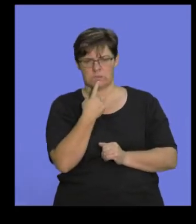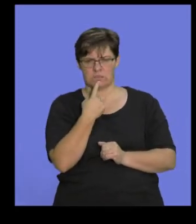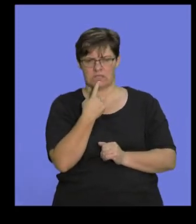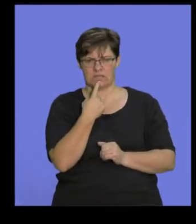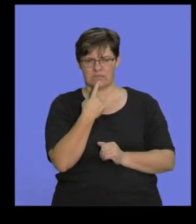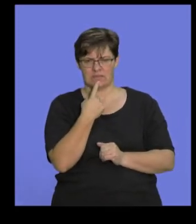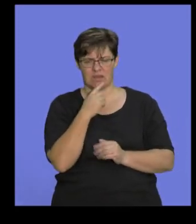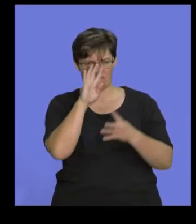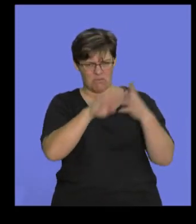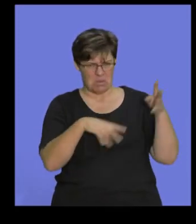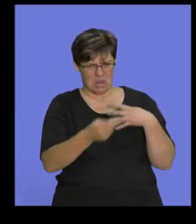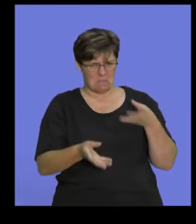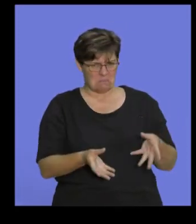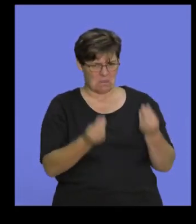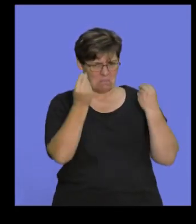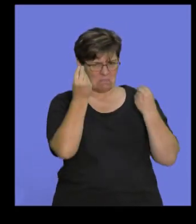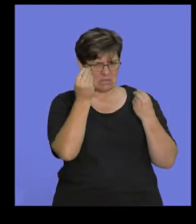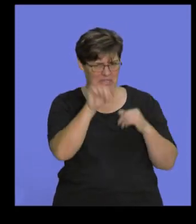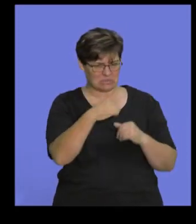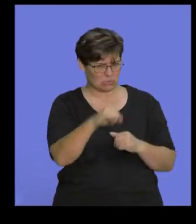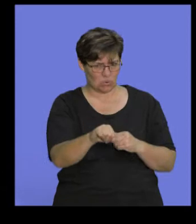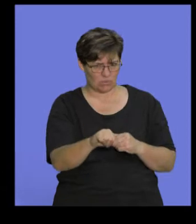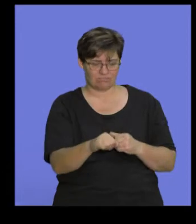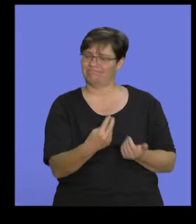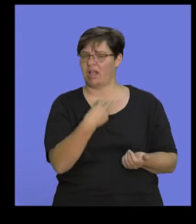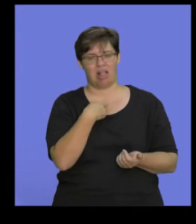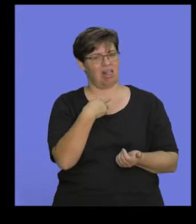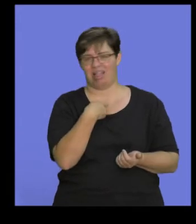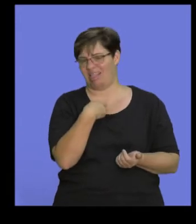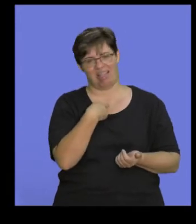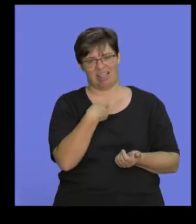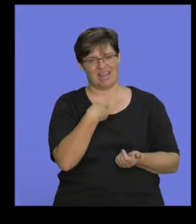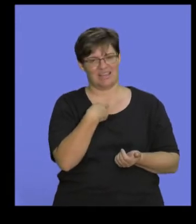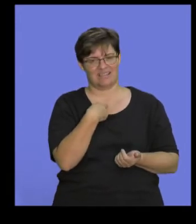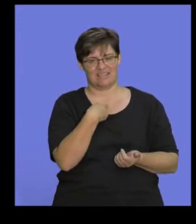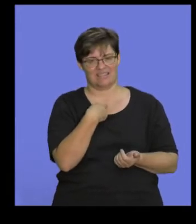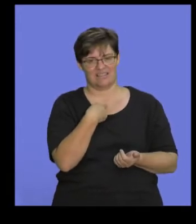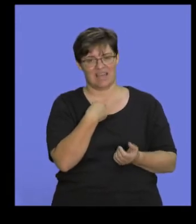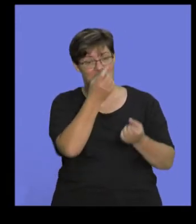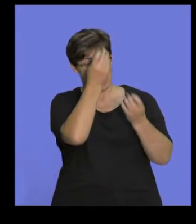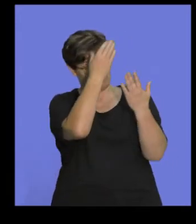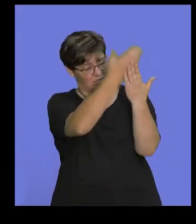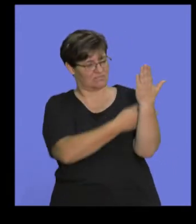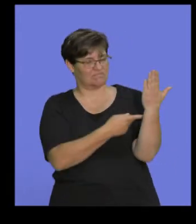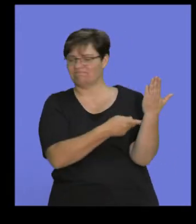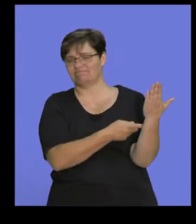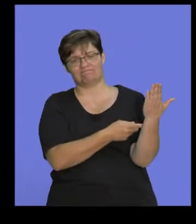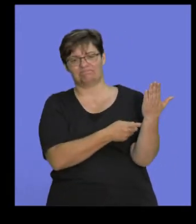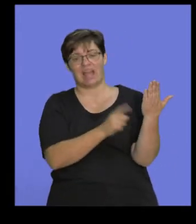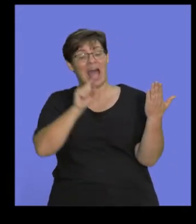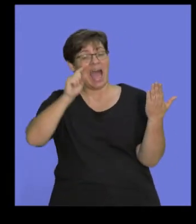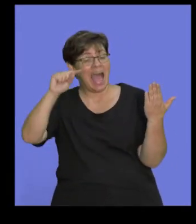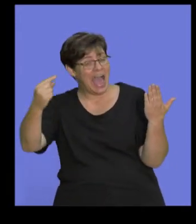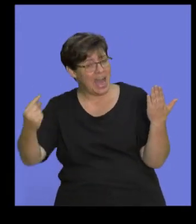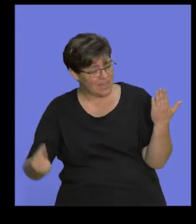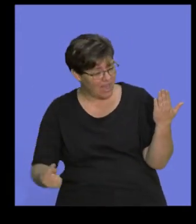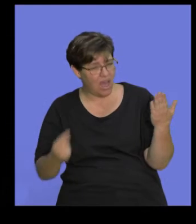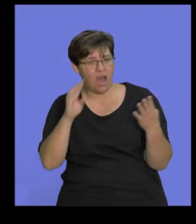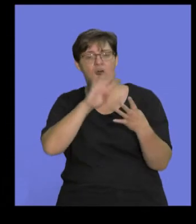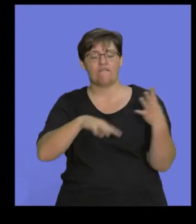wonder whether you're going to get this formula or not. Unfortunately, you're not going to get this formula on the information sheet. The other